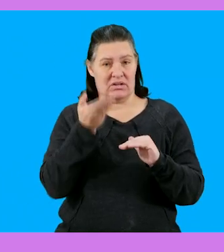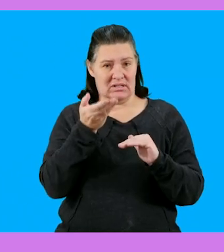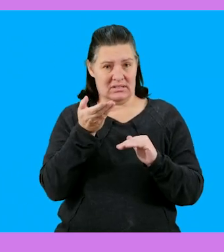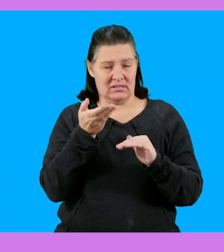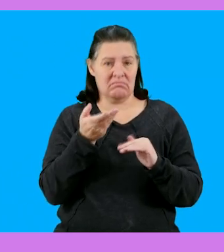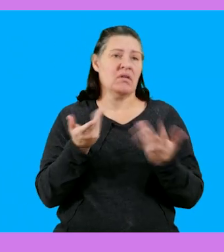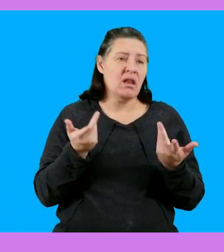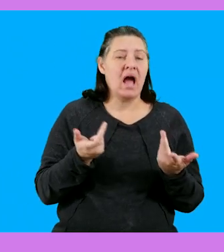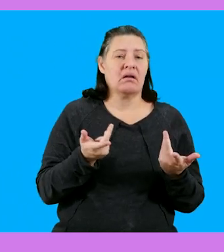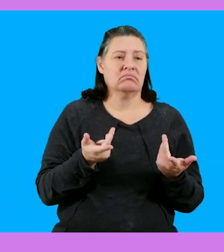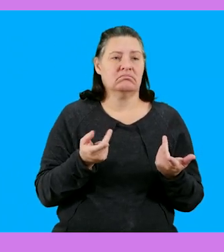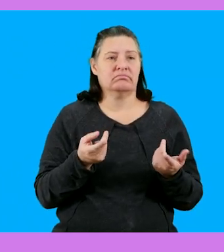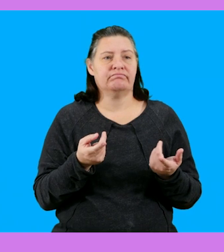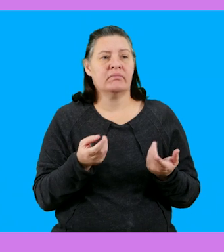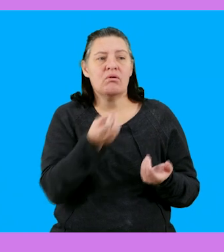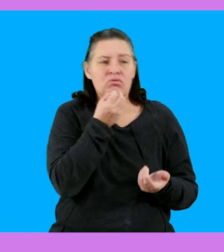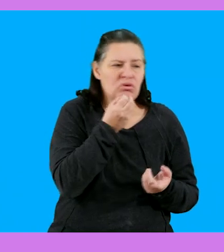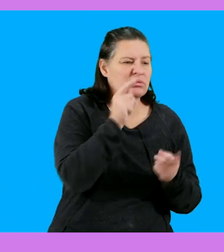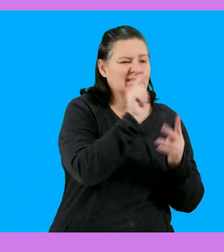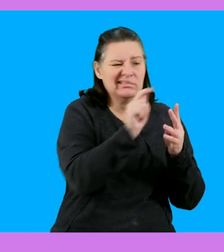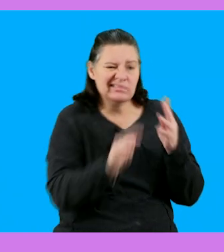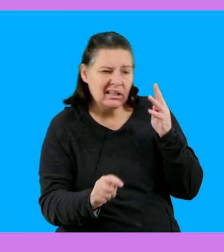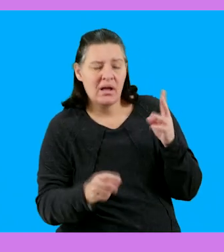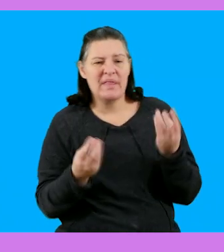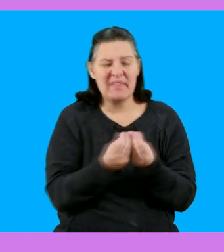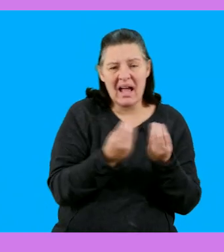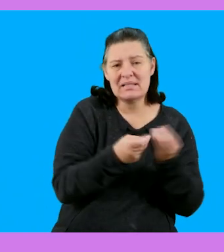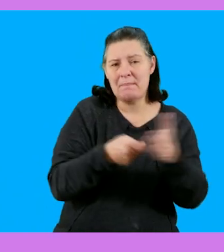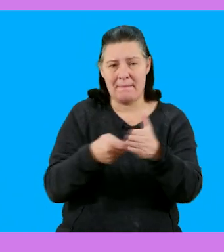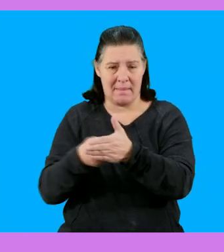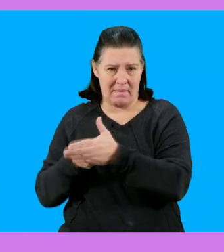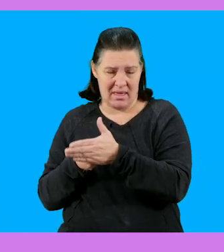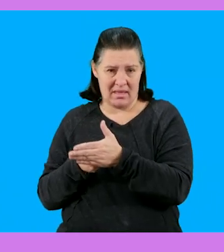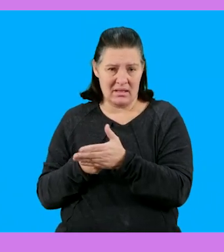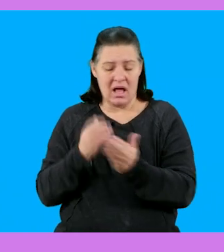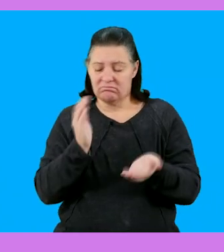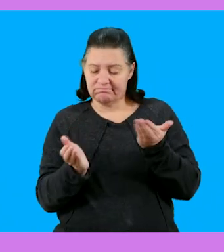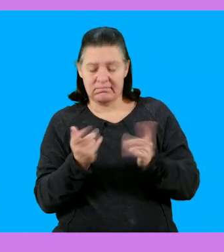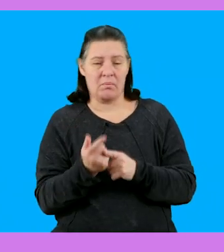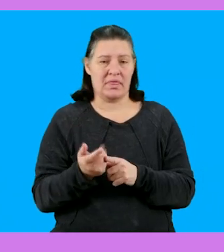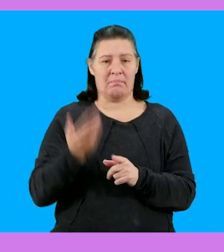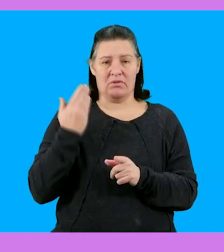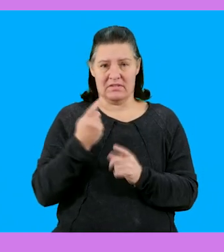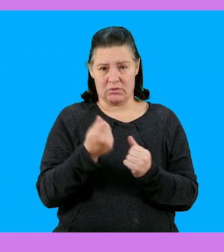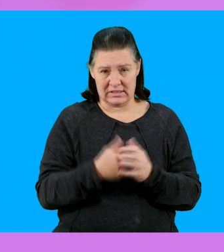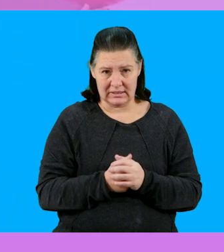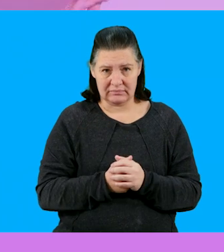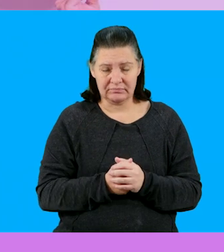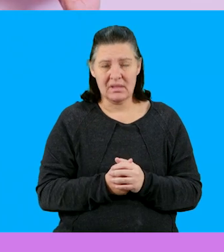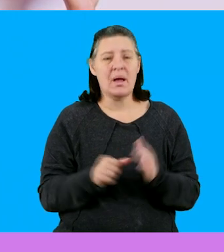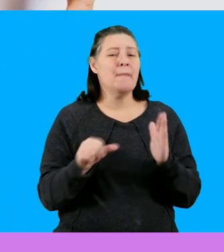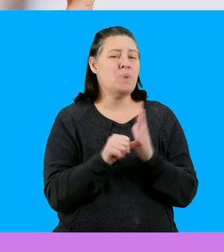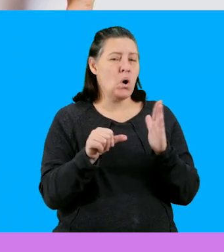increase in the price of consumer goods relative to the prices 1 year previously. Okay, so that's